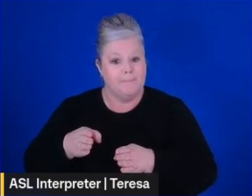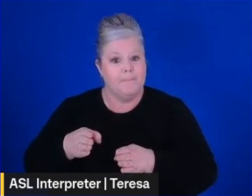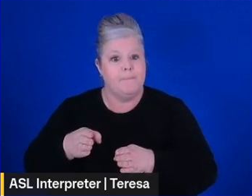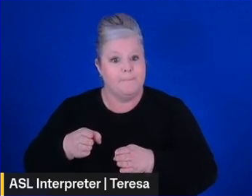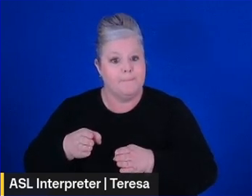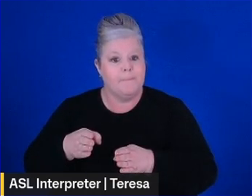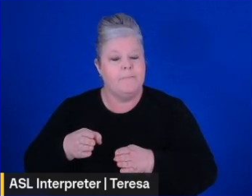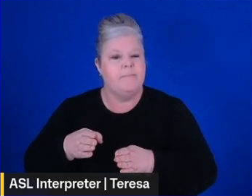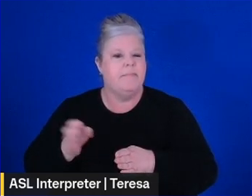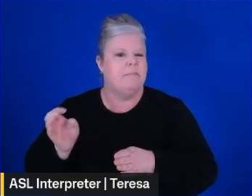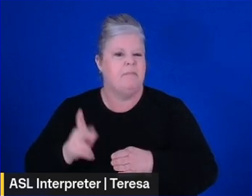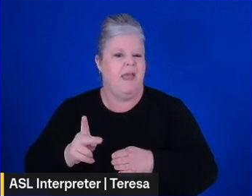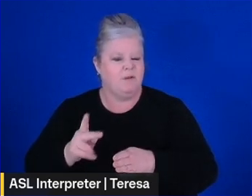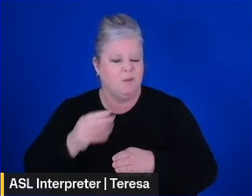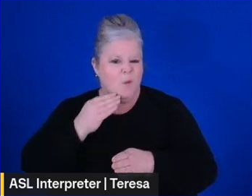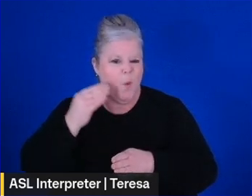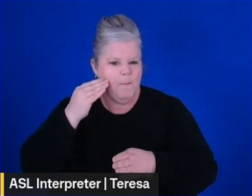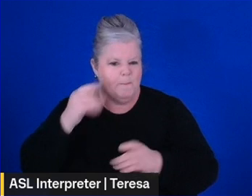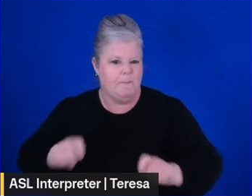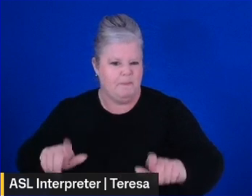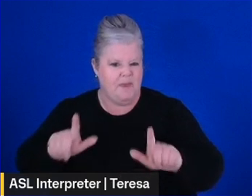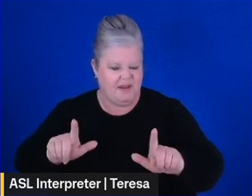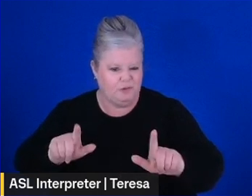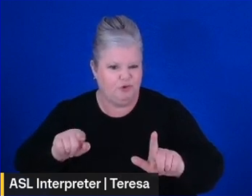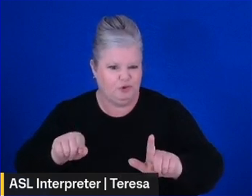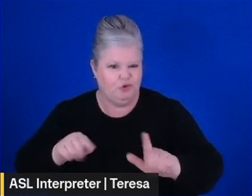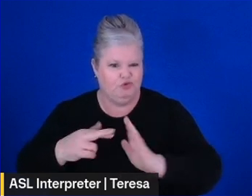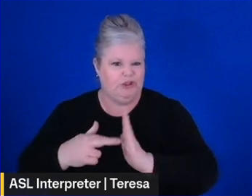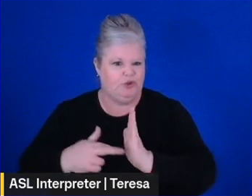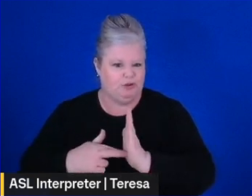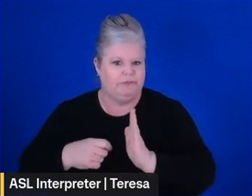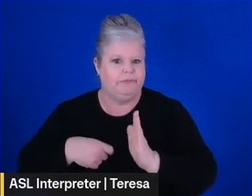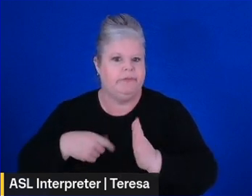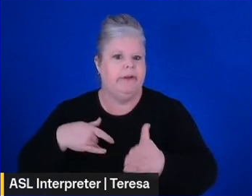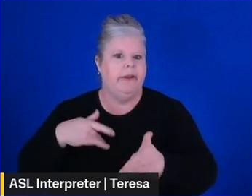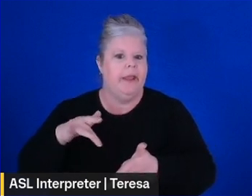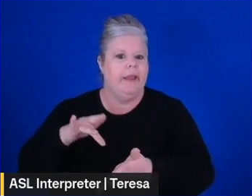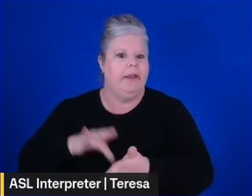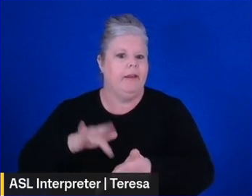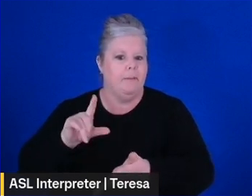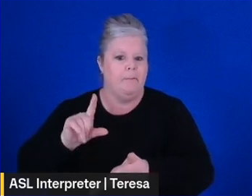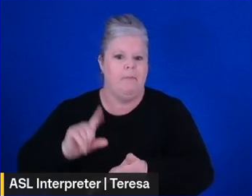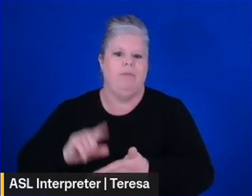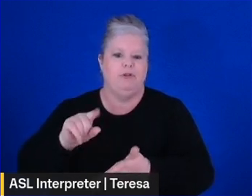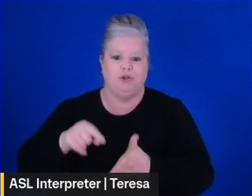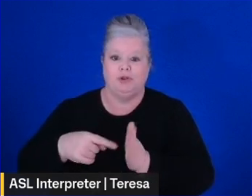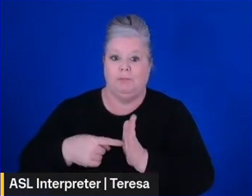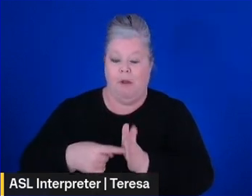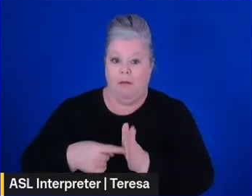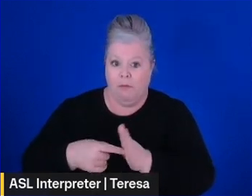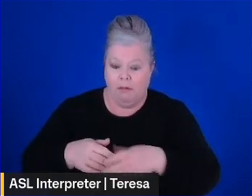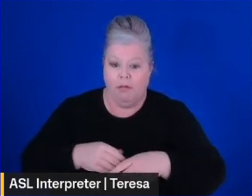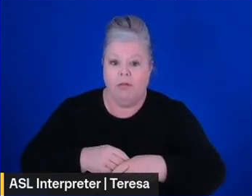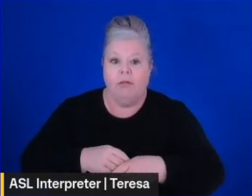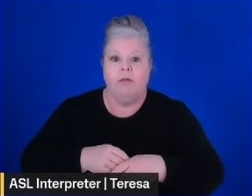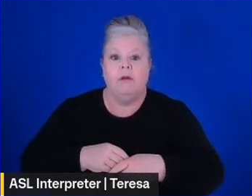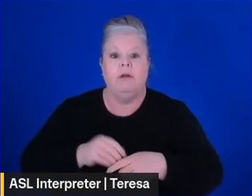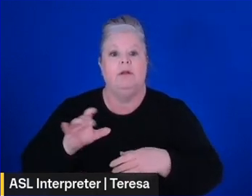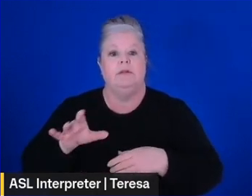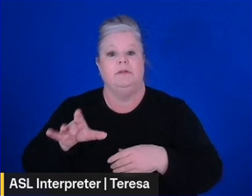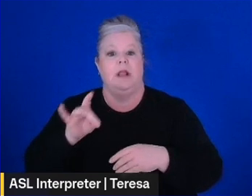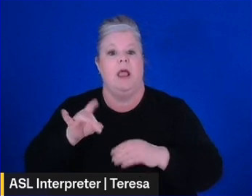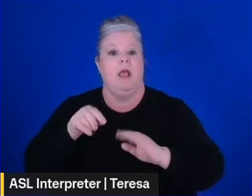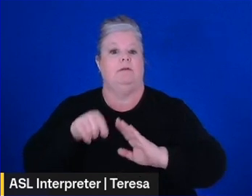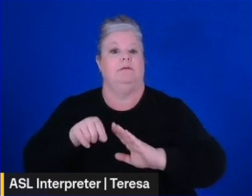home page of the registry. You can click on Publish Module. You select the version control provider